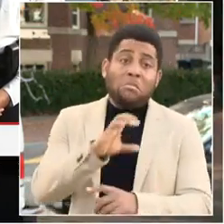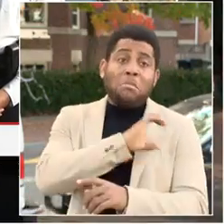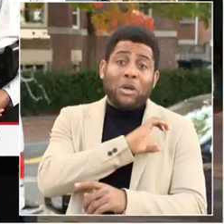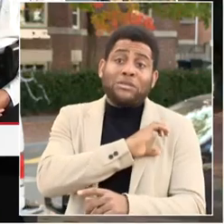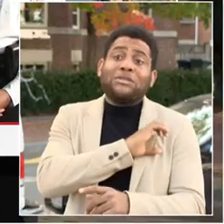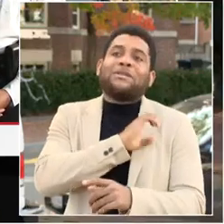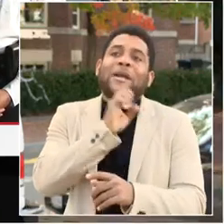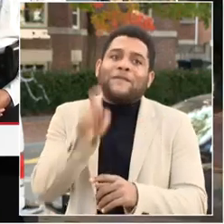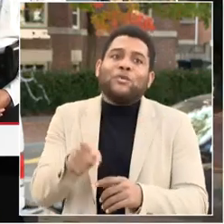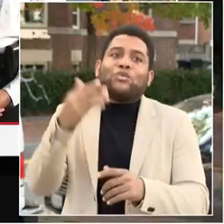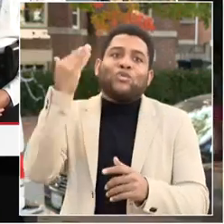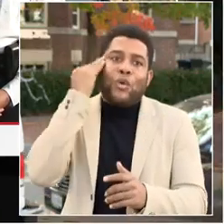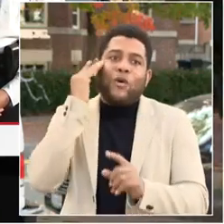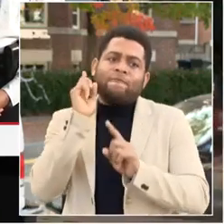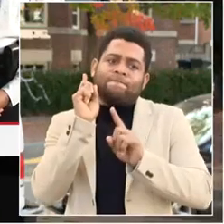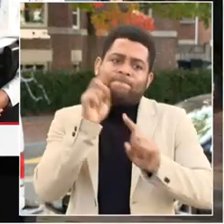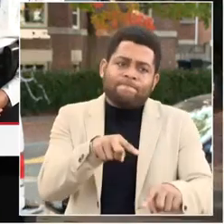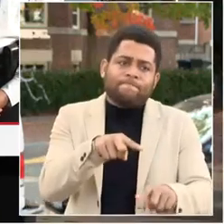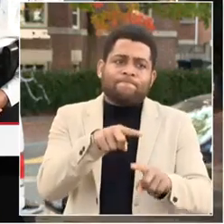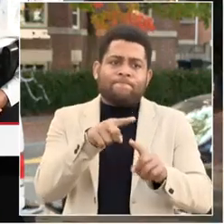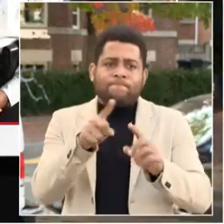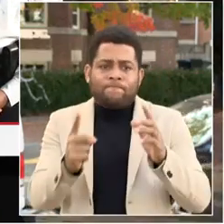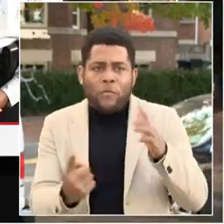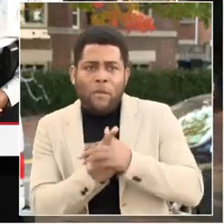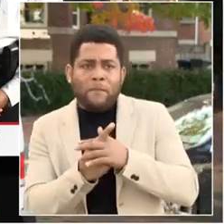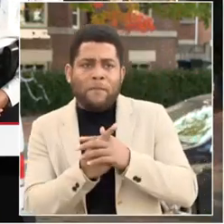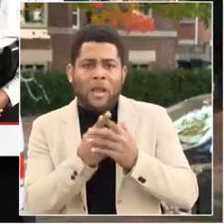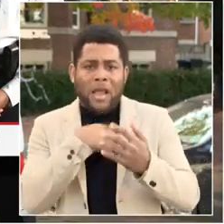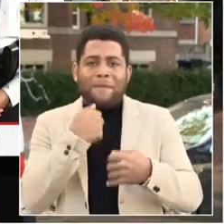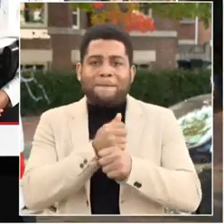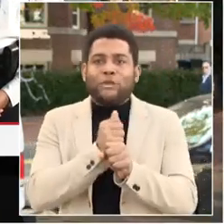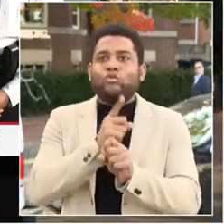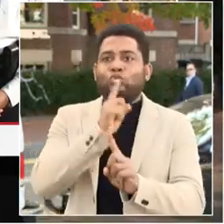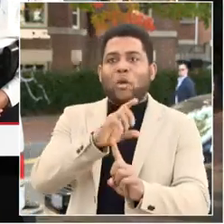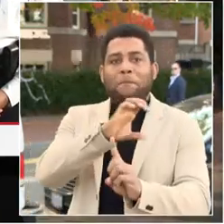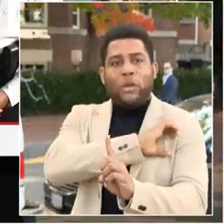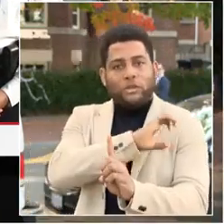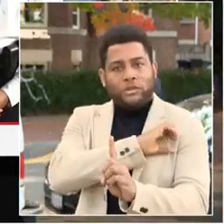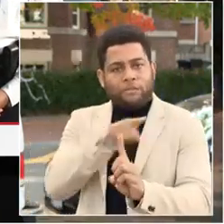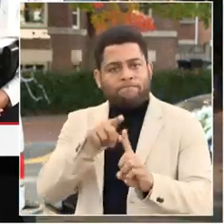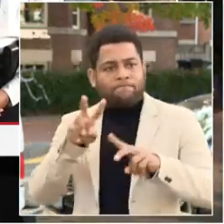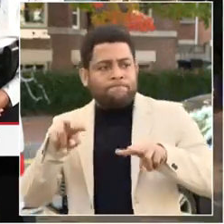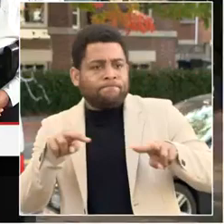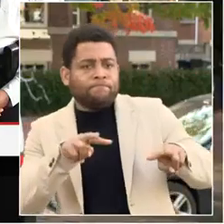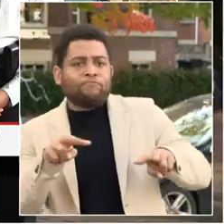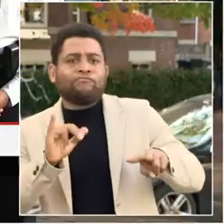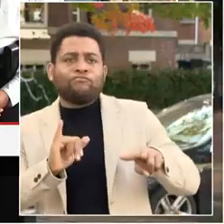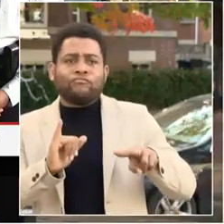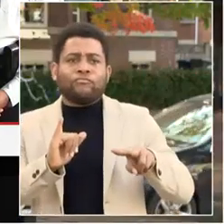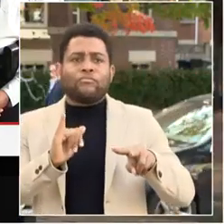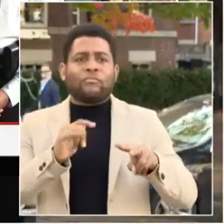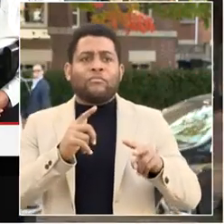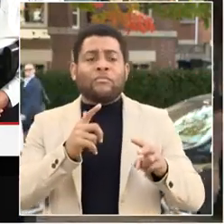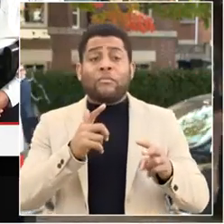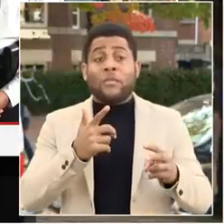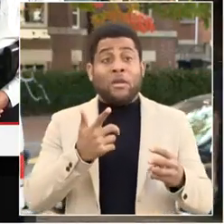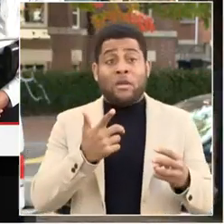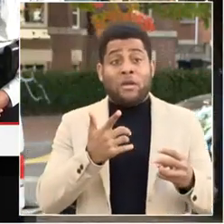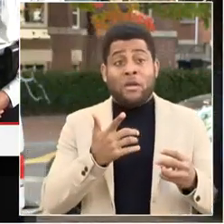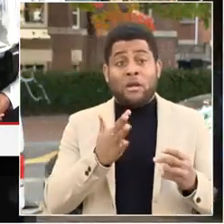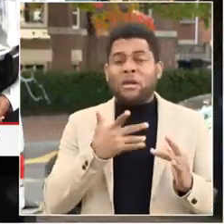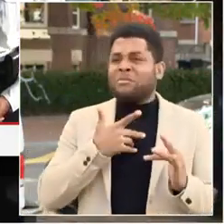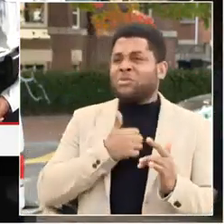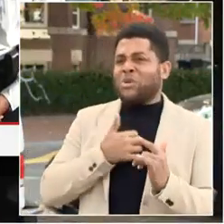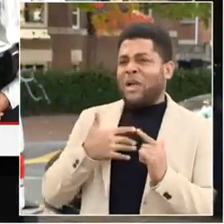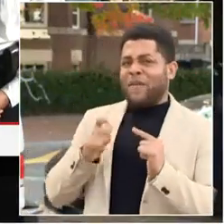respond to join police officers that are regularly patrolling Mount Pleasant and giving the chief, I should let the chief answer this question,